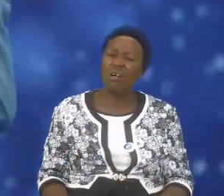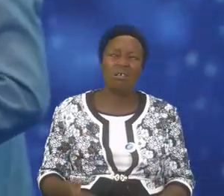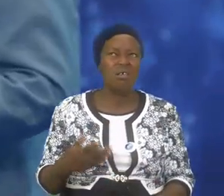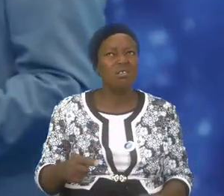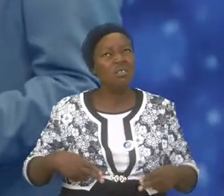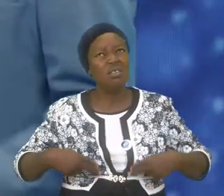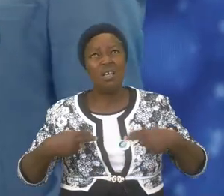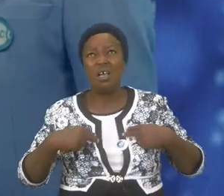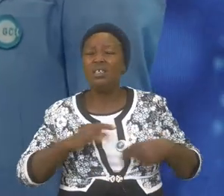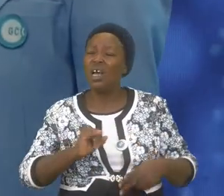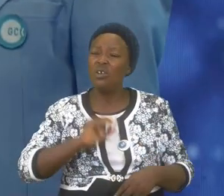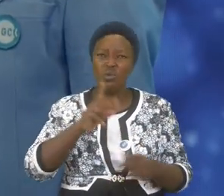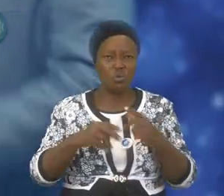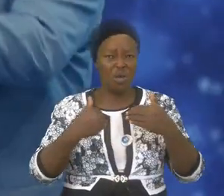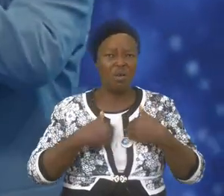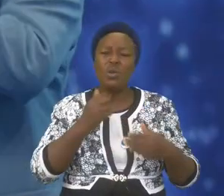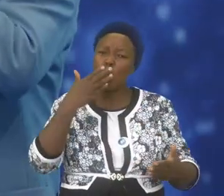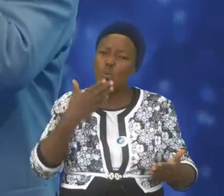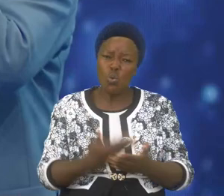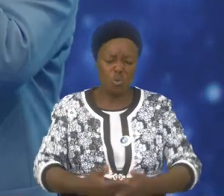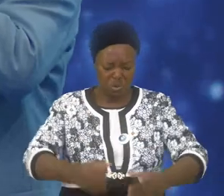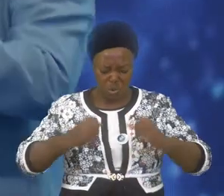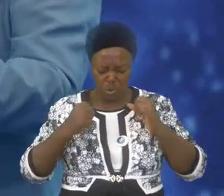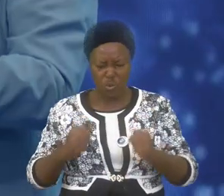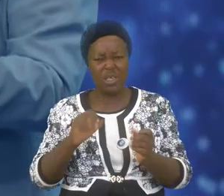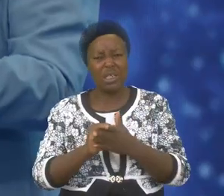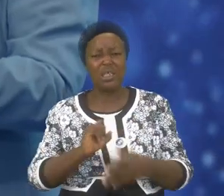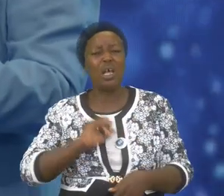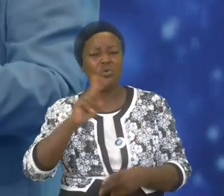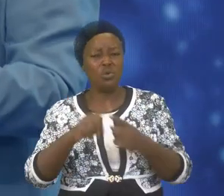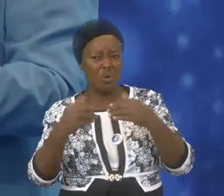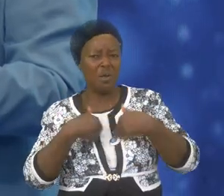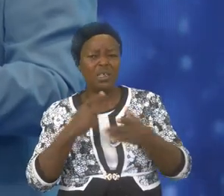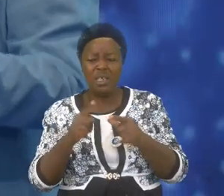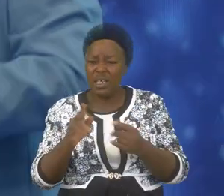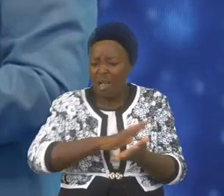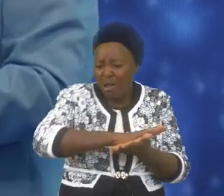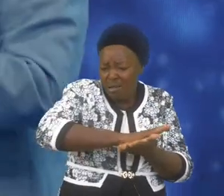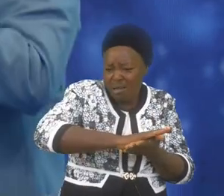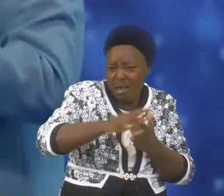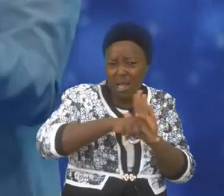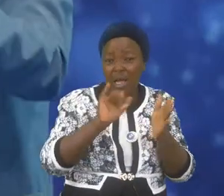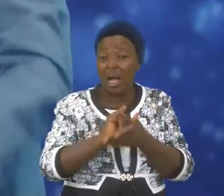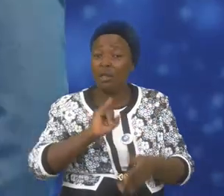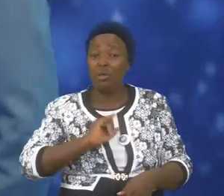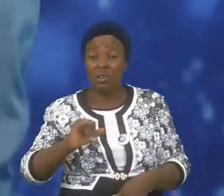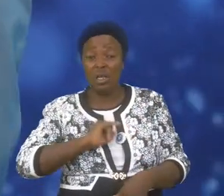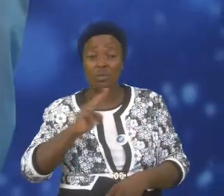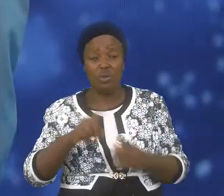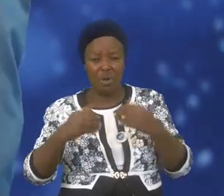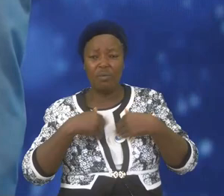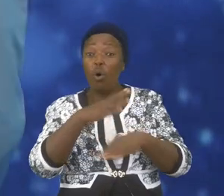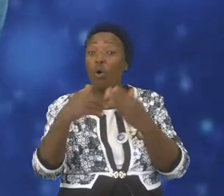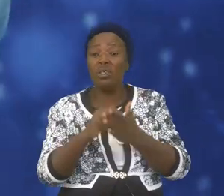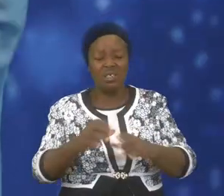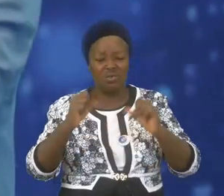the cleanness I used to have, all that strength is gone. All that health is